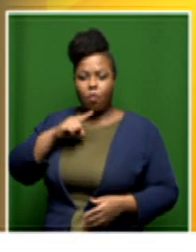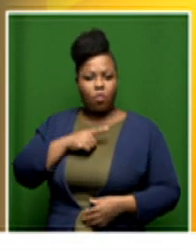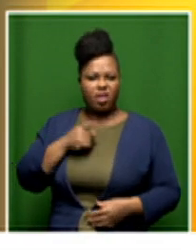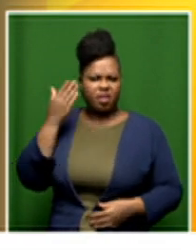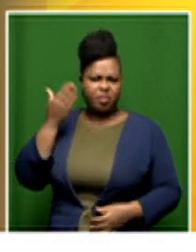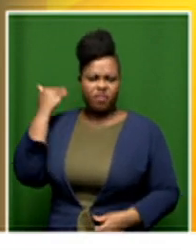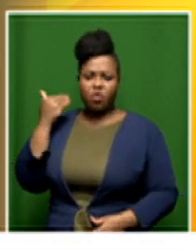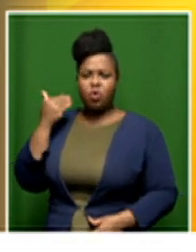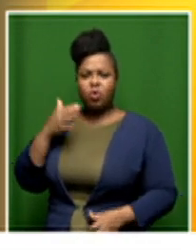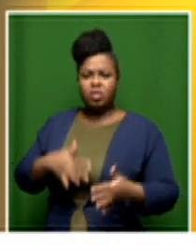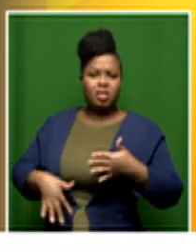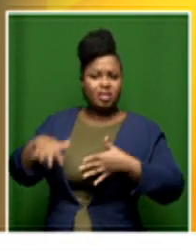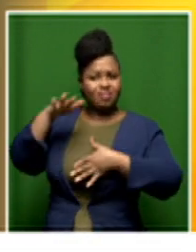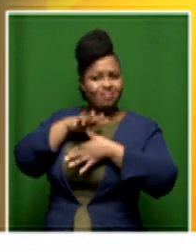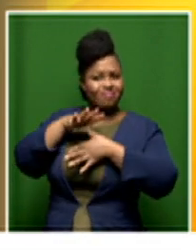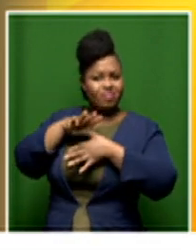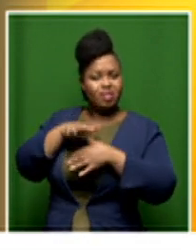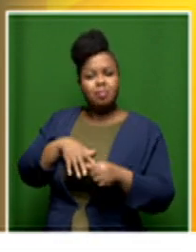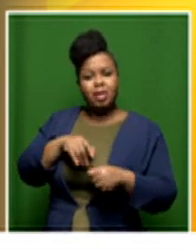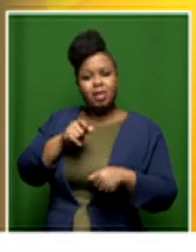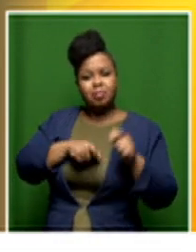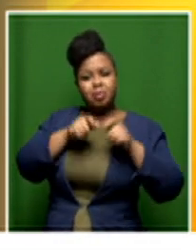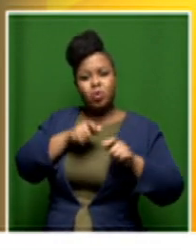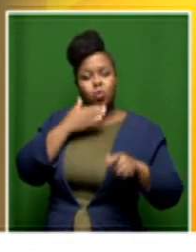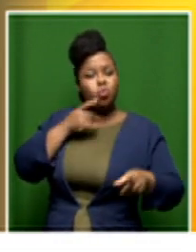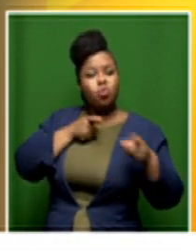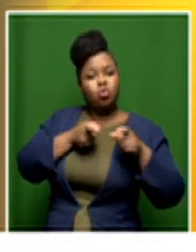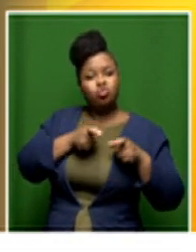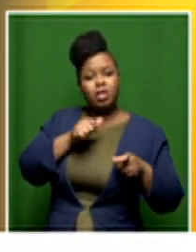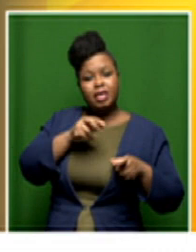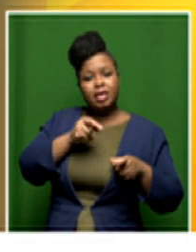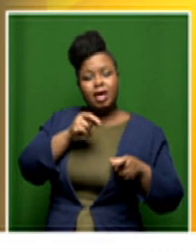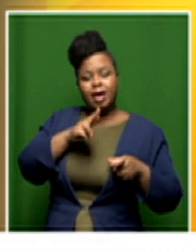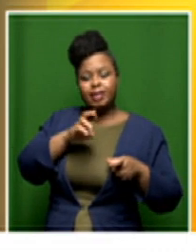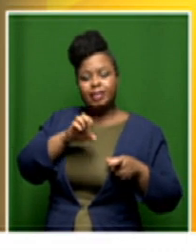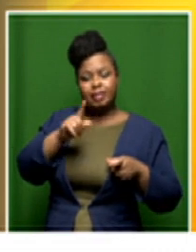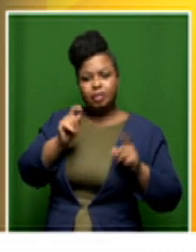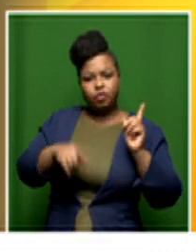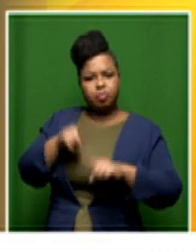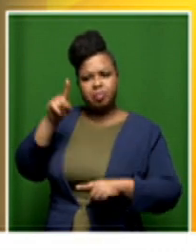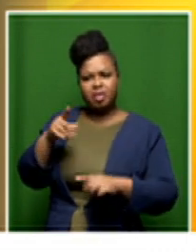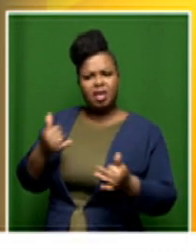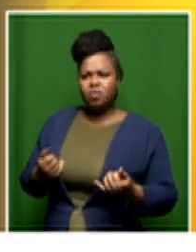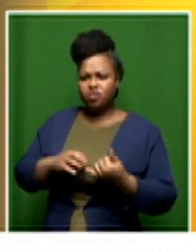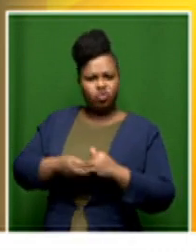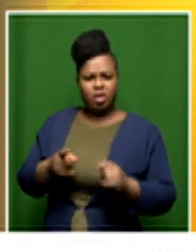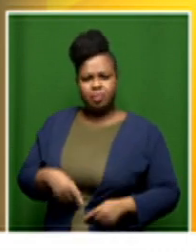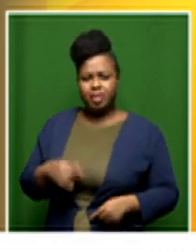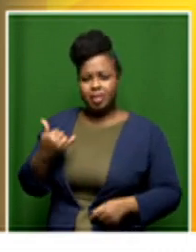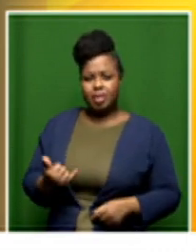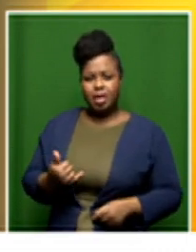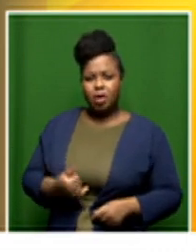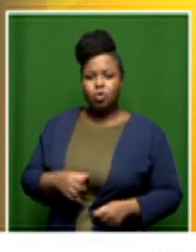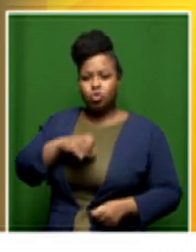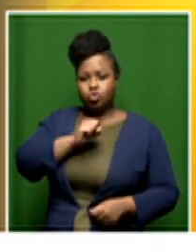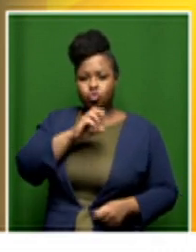of the main lieutenants or captains, if you want, of the RET forces. And indeed, Supra and ACE are at